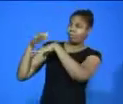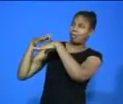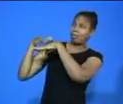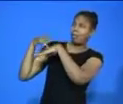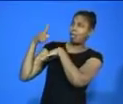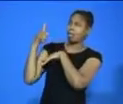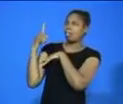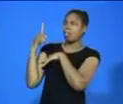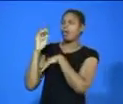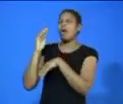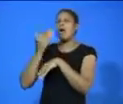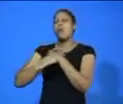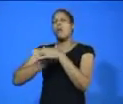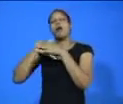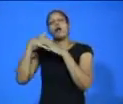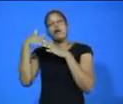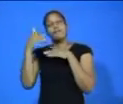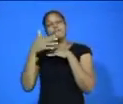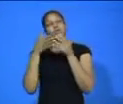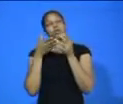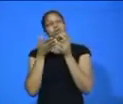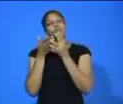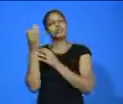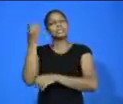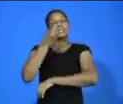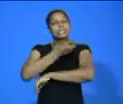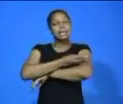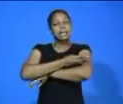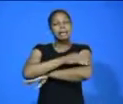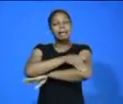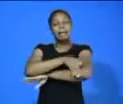our comfort by day and